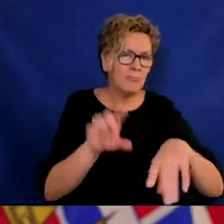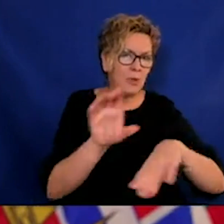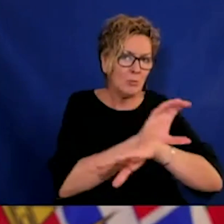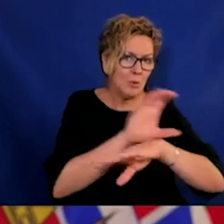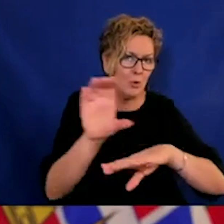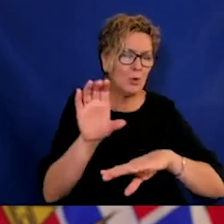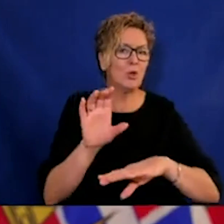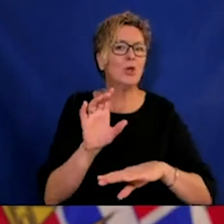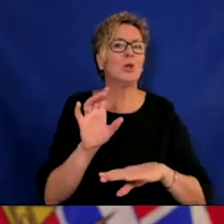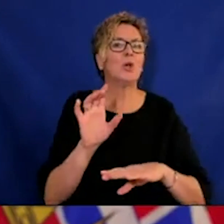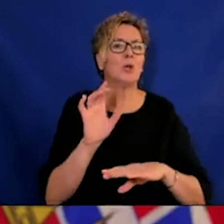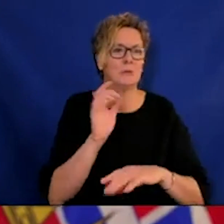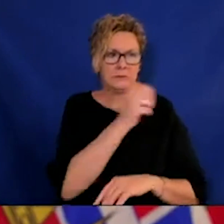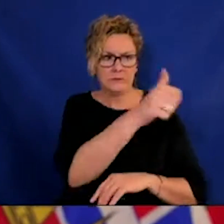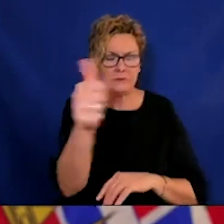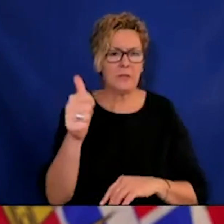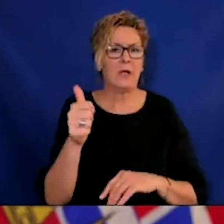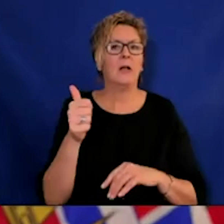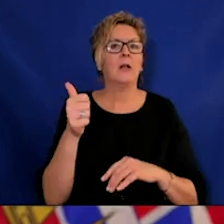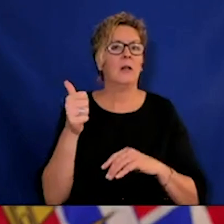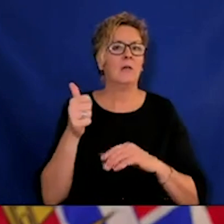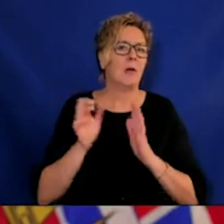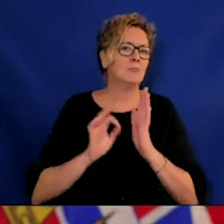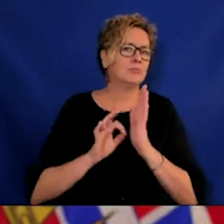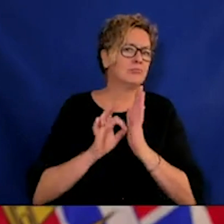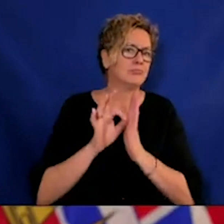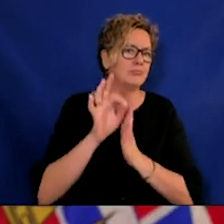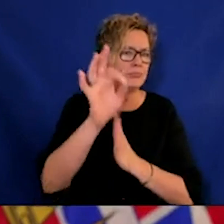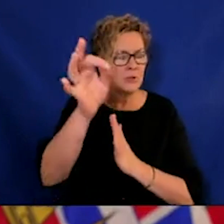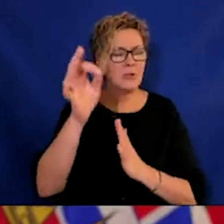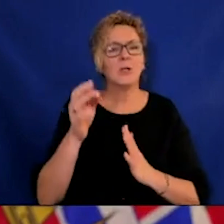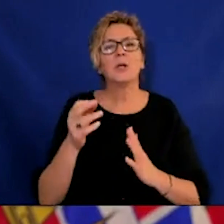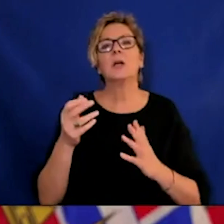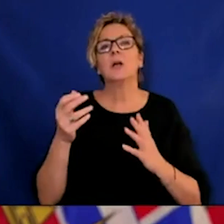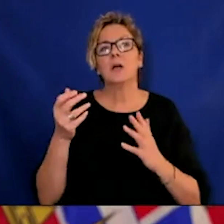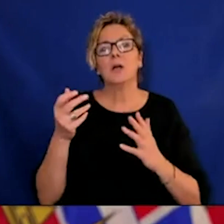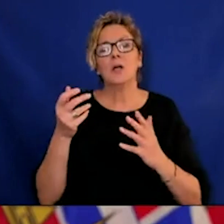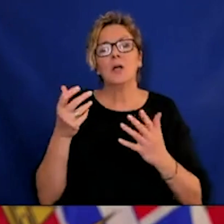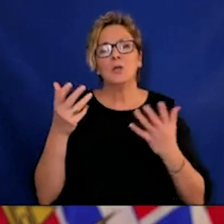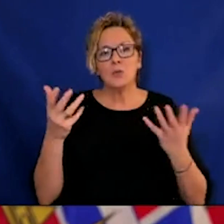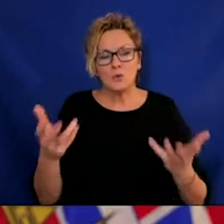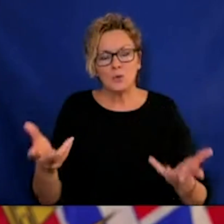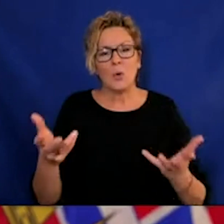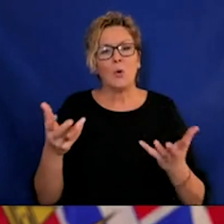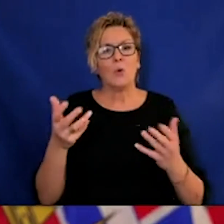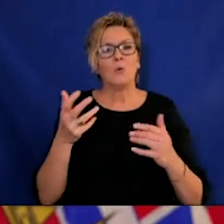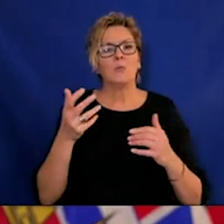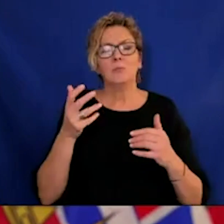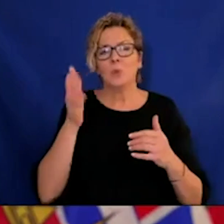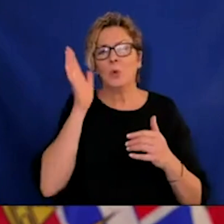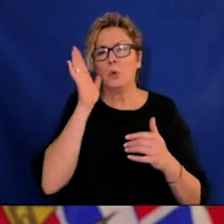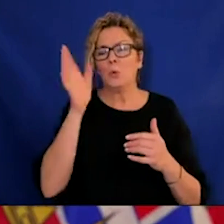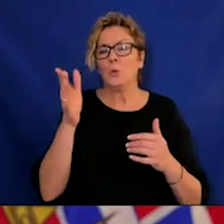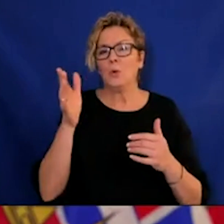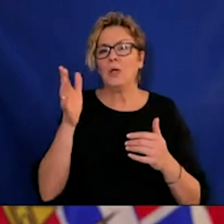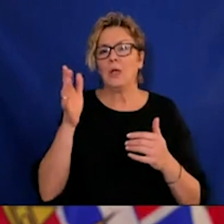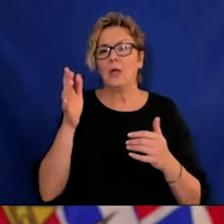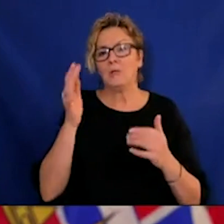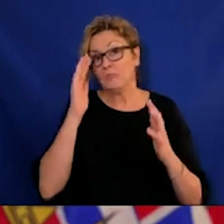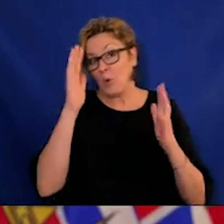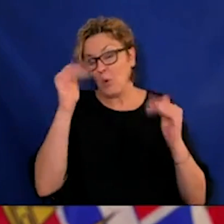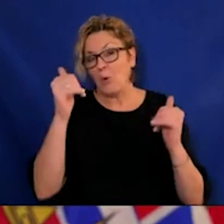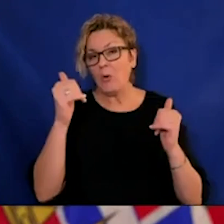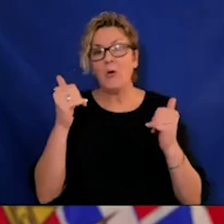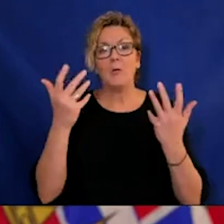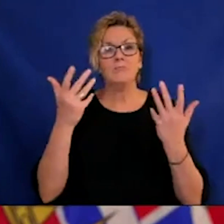databases and able to use the work of the epidemiologists to understand more fully the contacts and the cases and